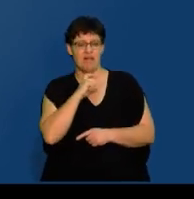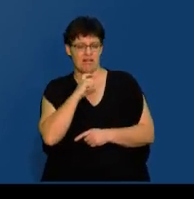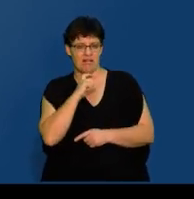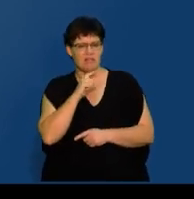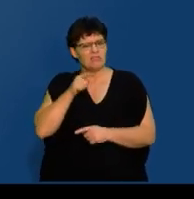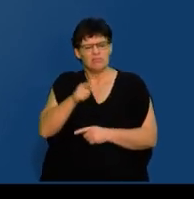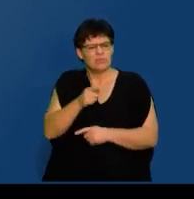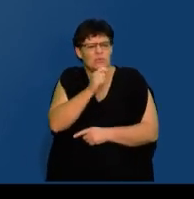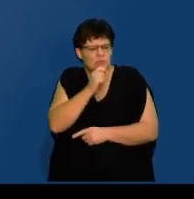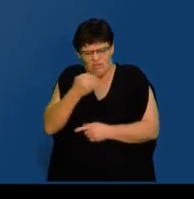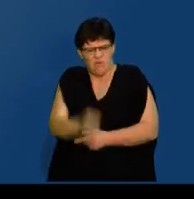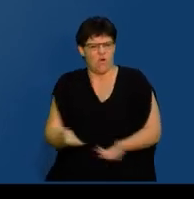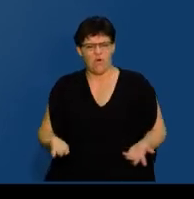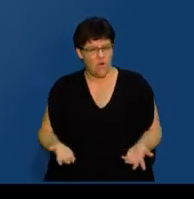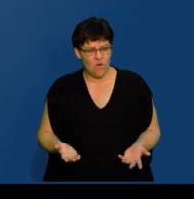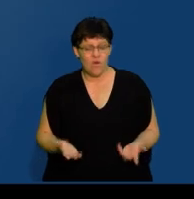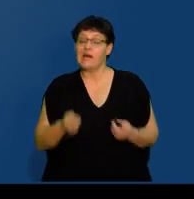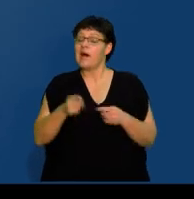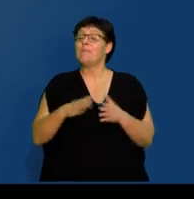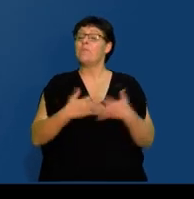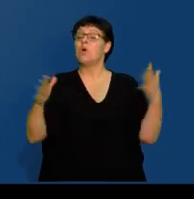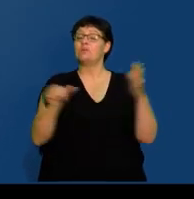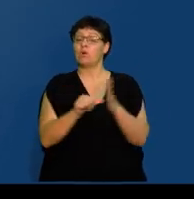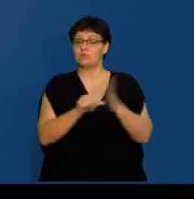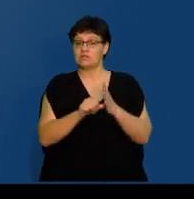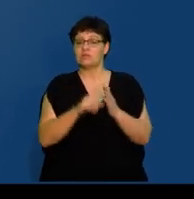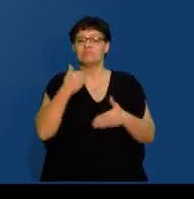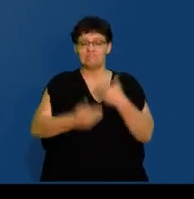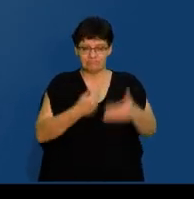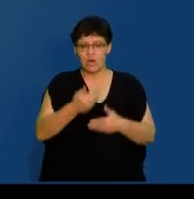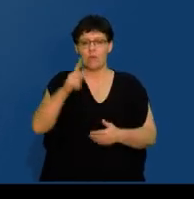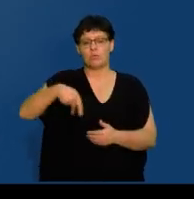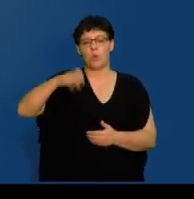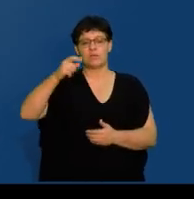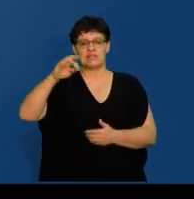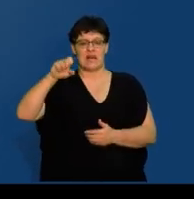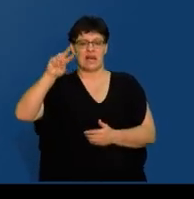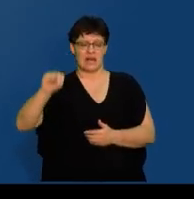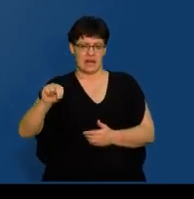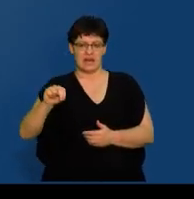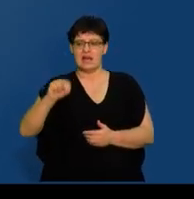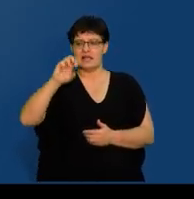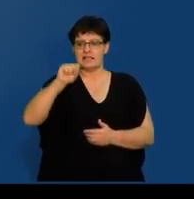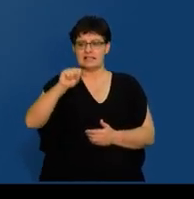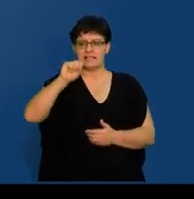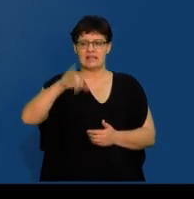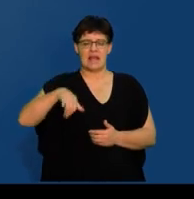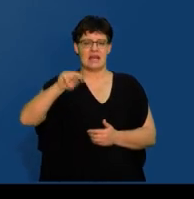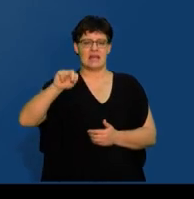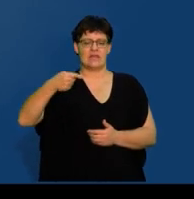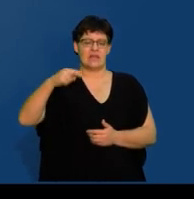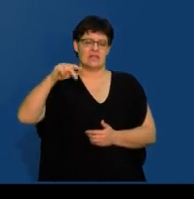its uses are. And most importantly, the process of protein synthesis, which is essentially a key component